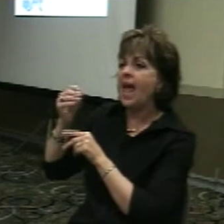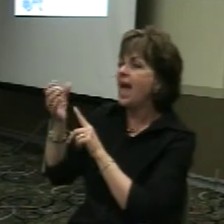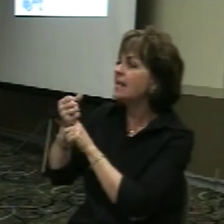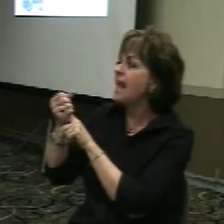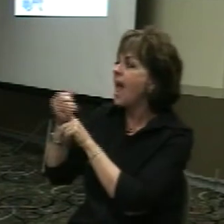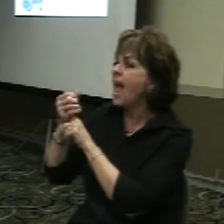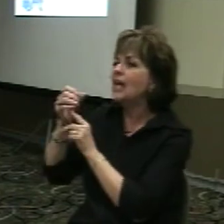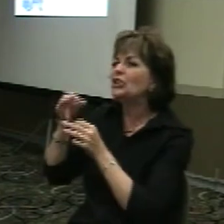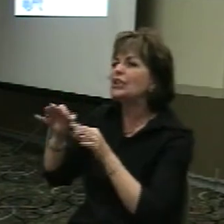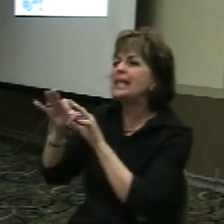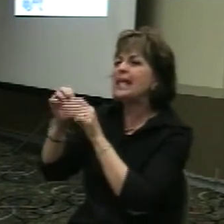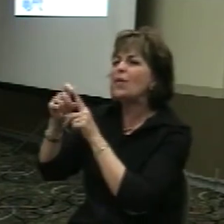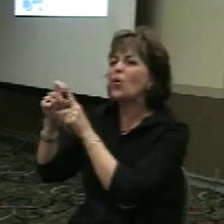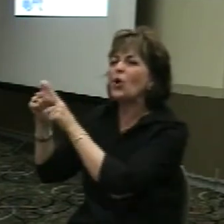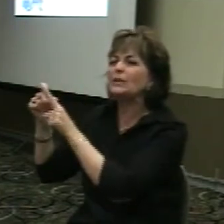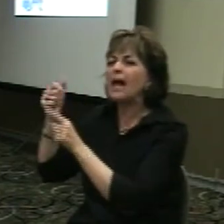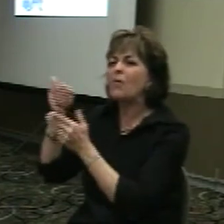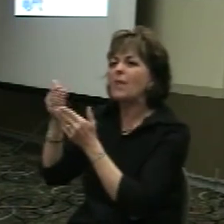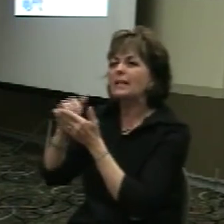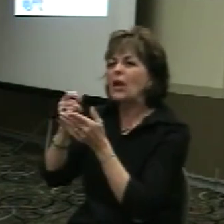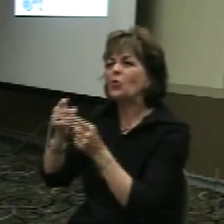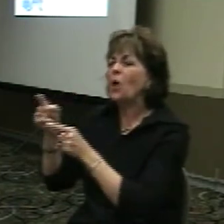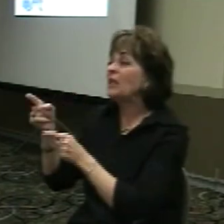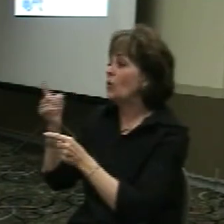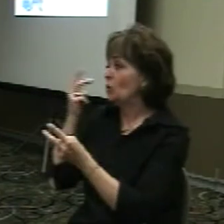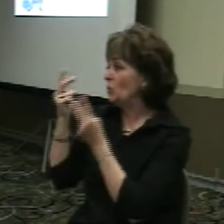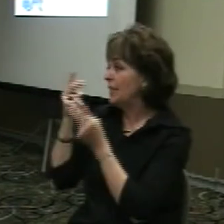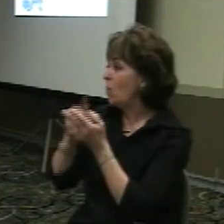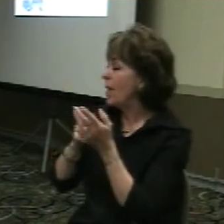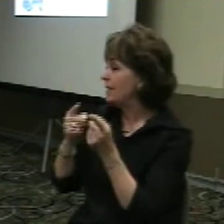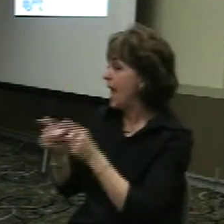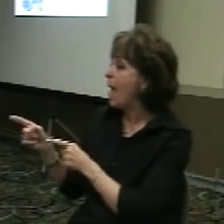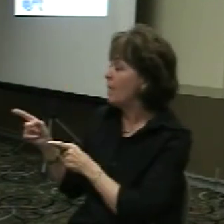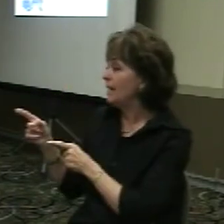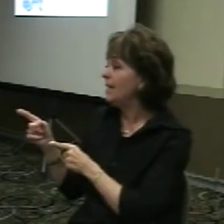catch keywords and different kinds of things that are going on so that you can see what's happening.